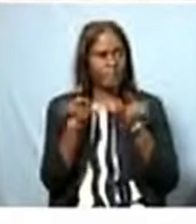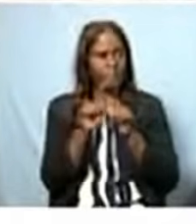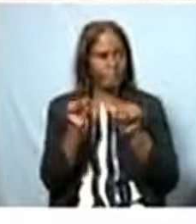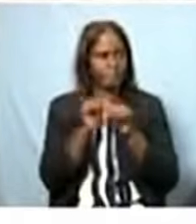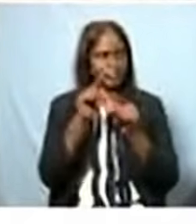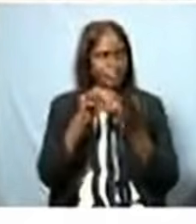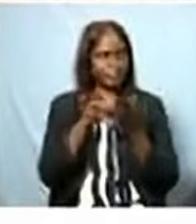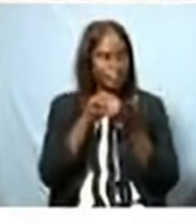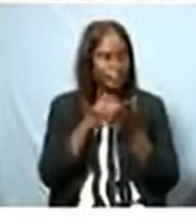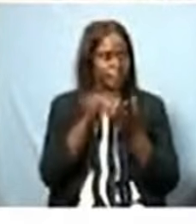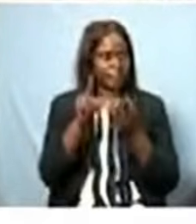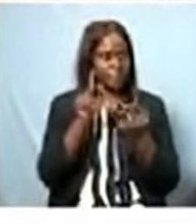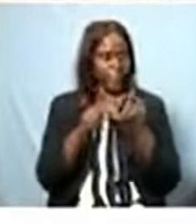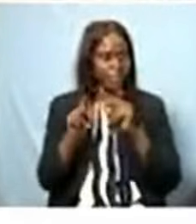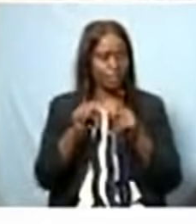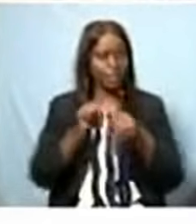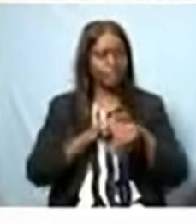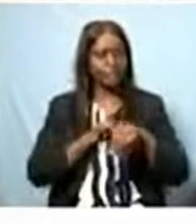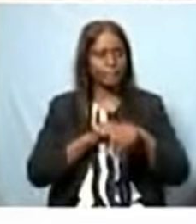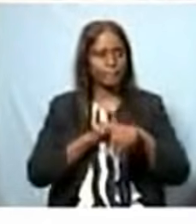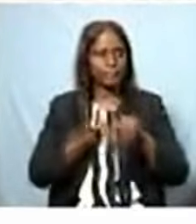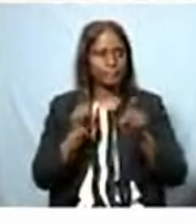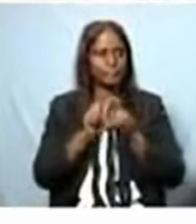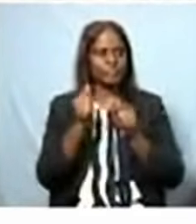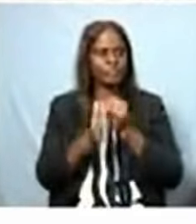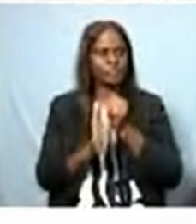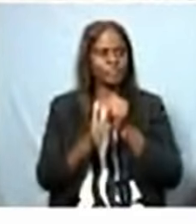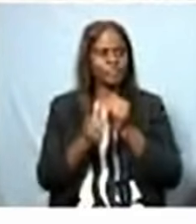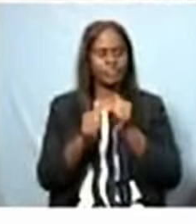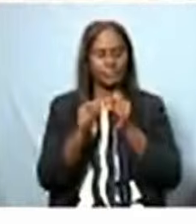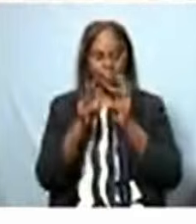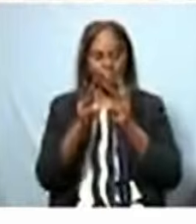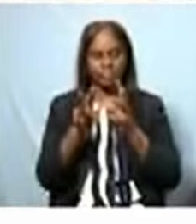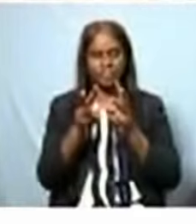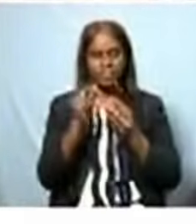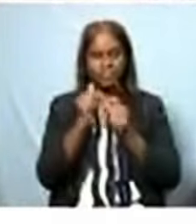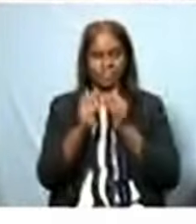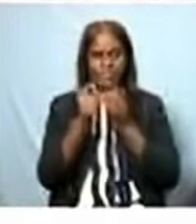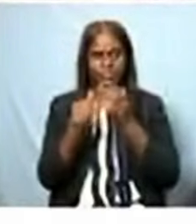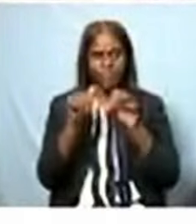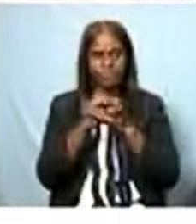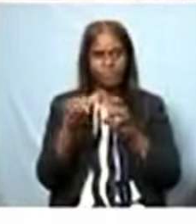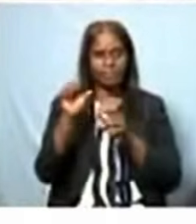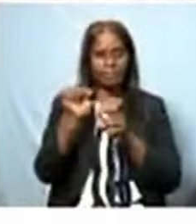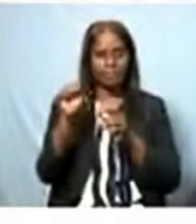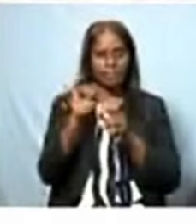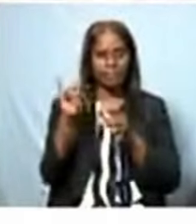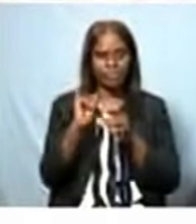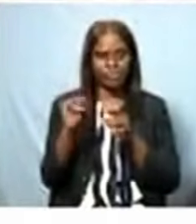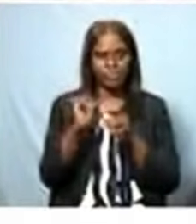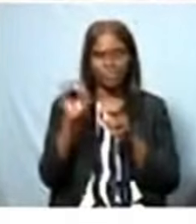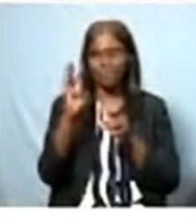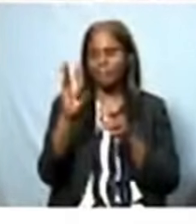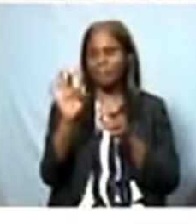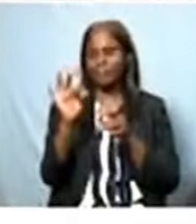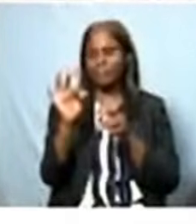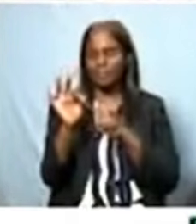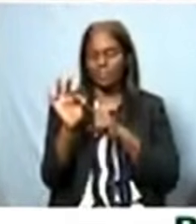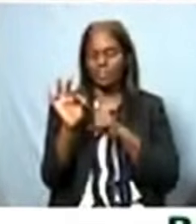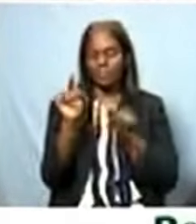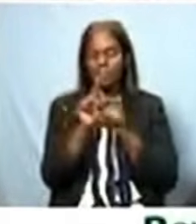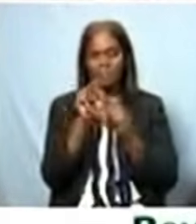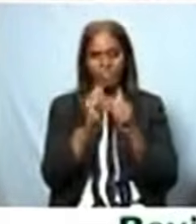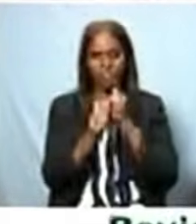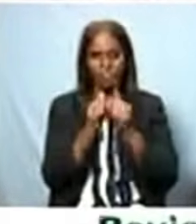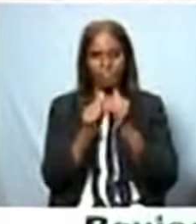case, the period and the banner, which is in SI 49, which is